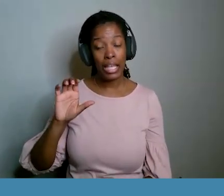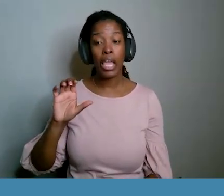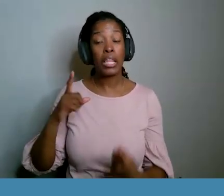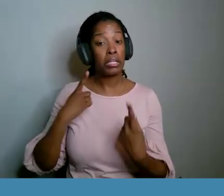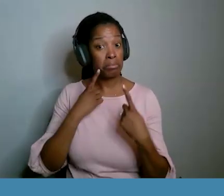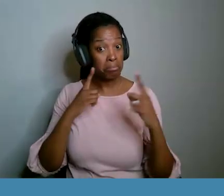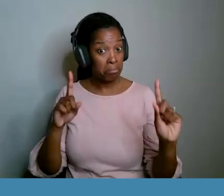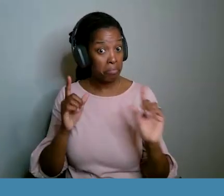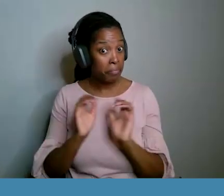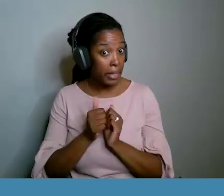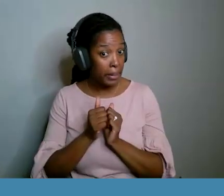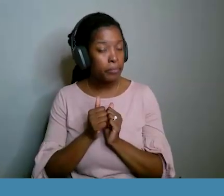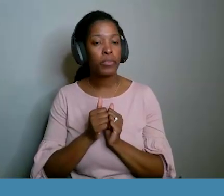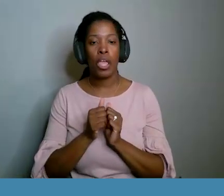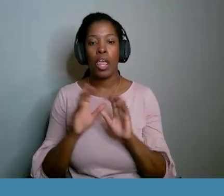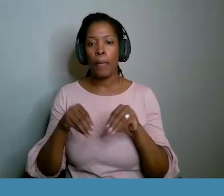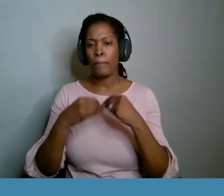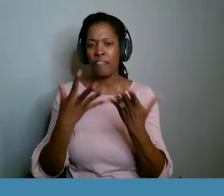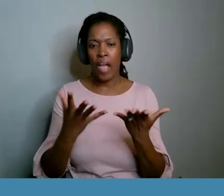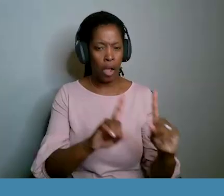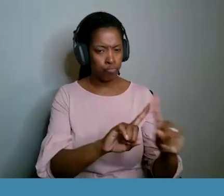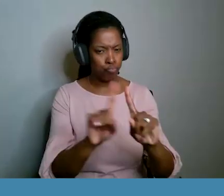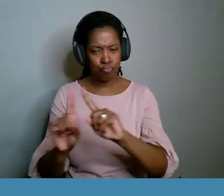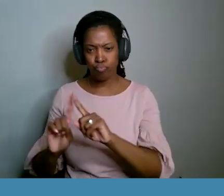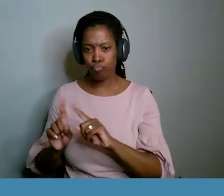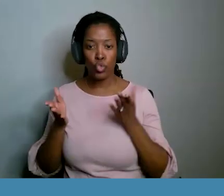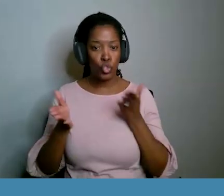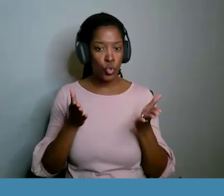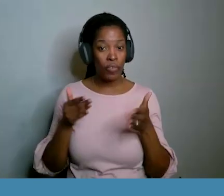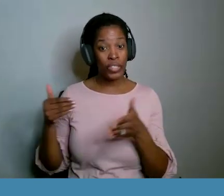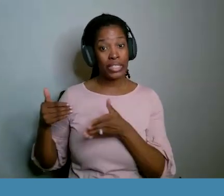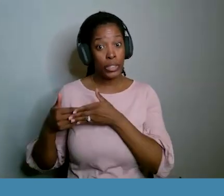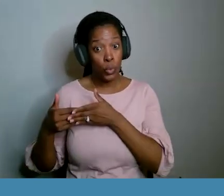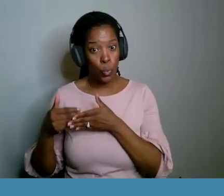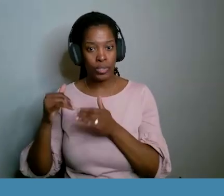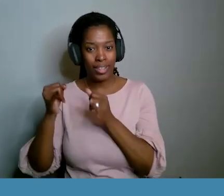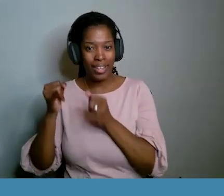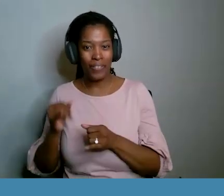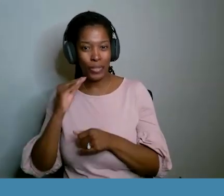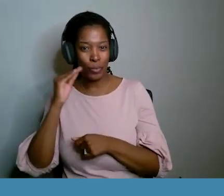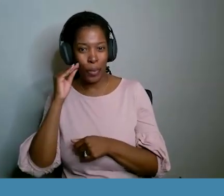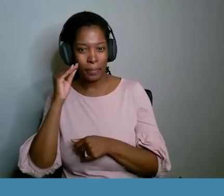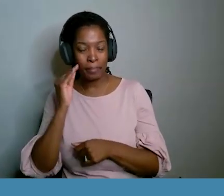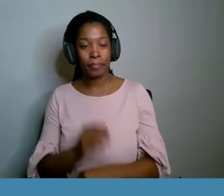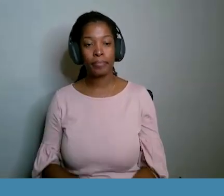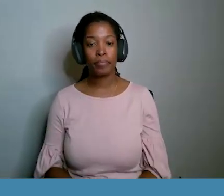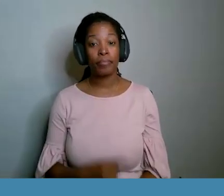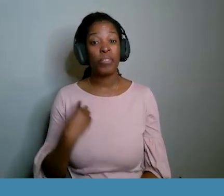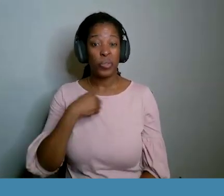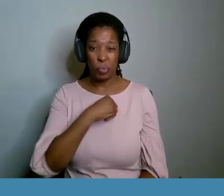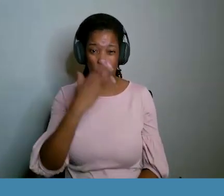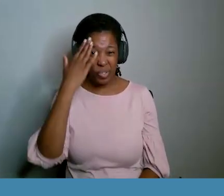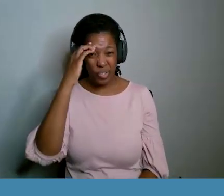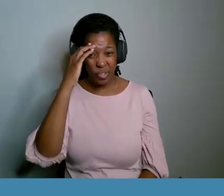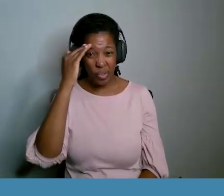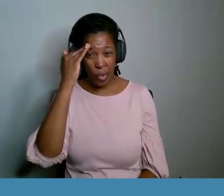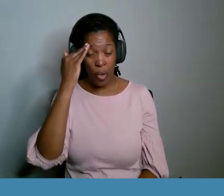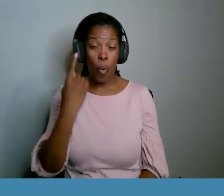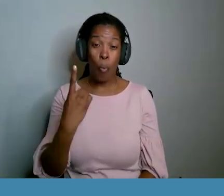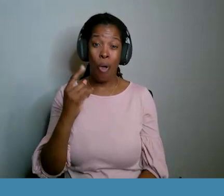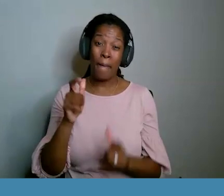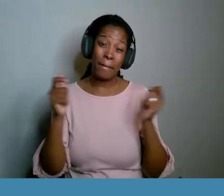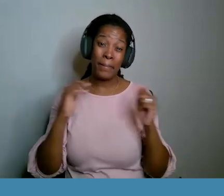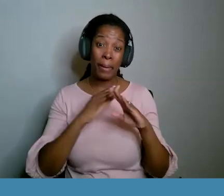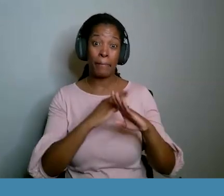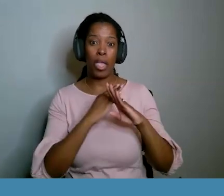providing comprehensive range of services near the individual's home. So we all know that one of the major barriers to individuals